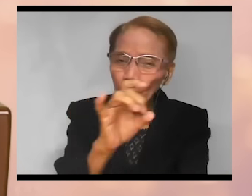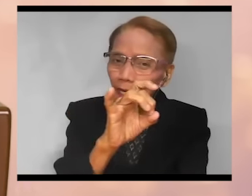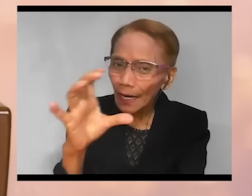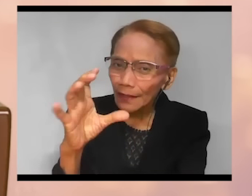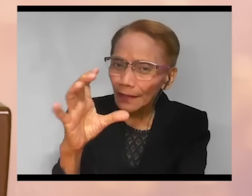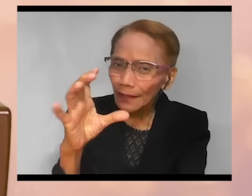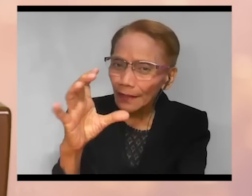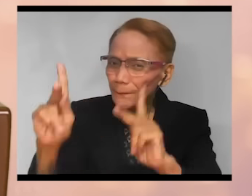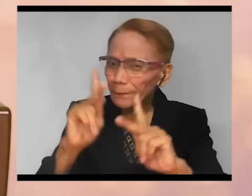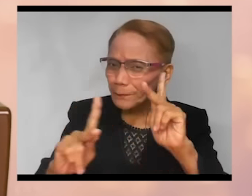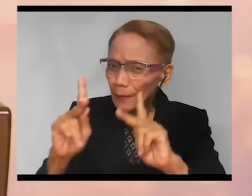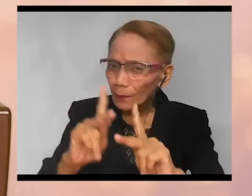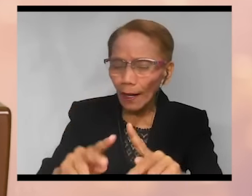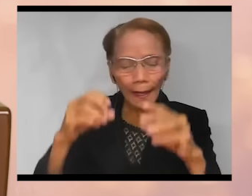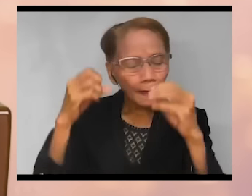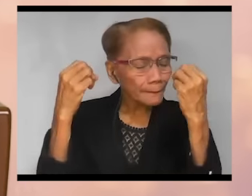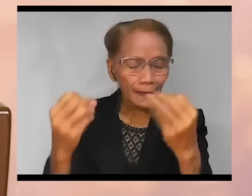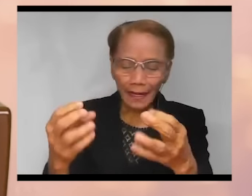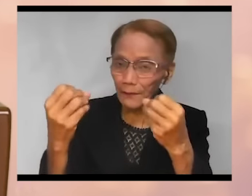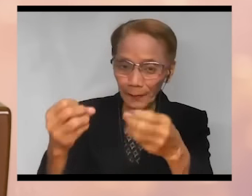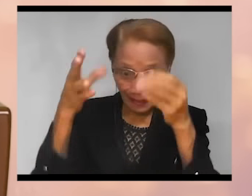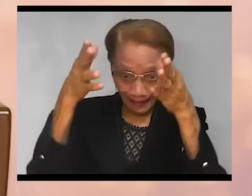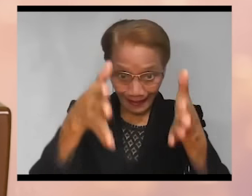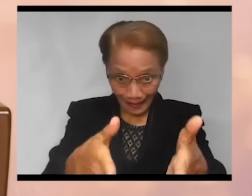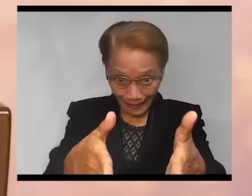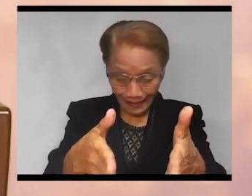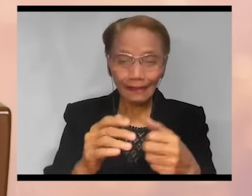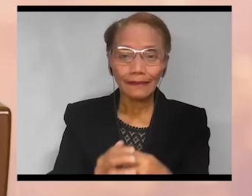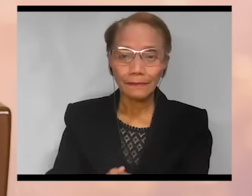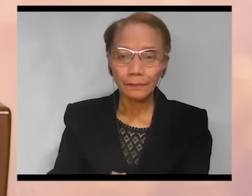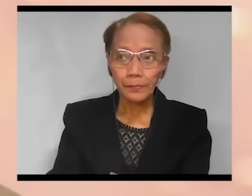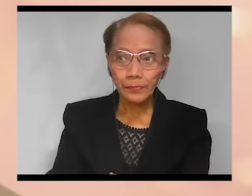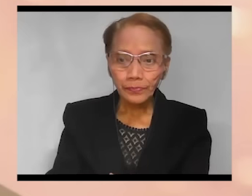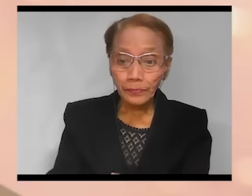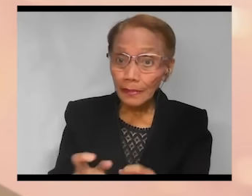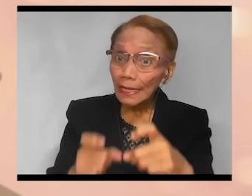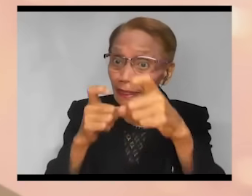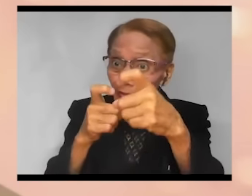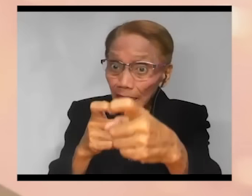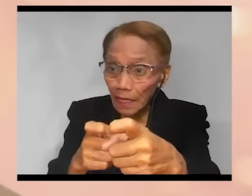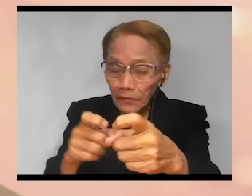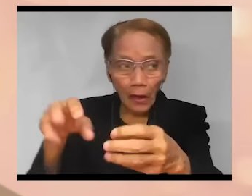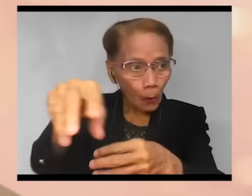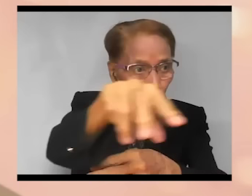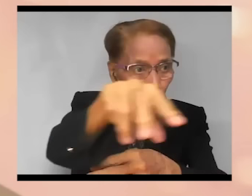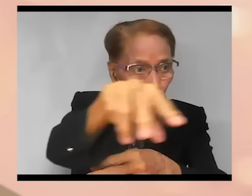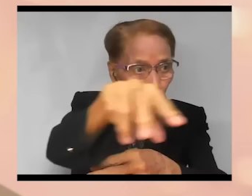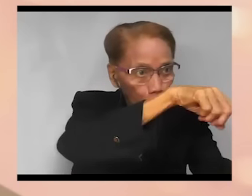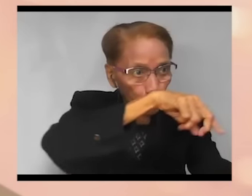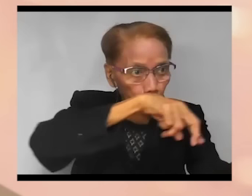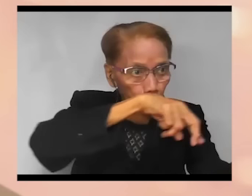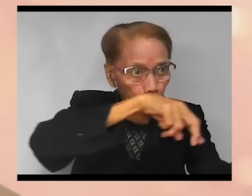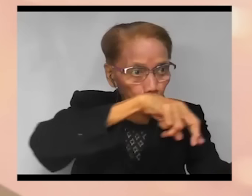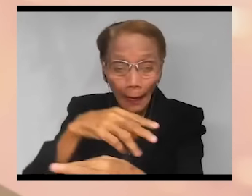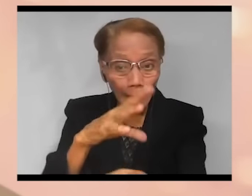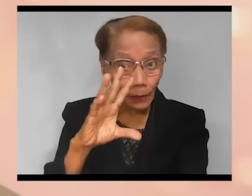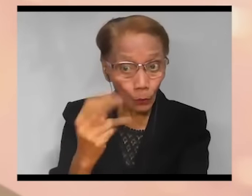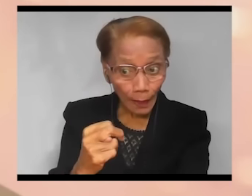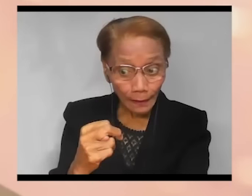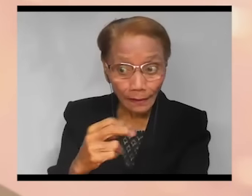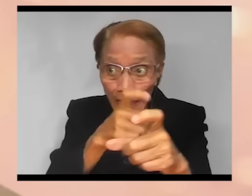people, and there was a lot left over. the gift circulates. And when the